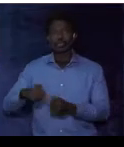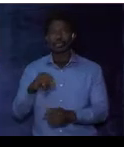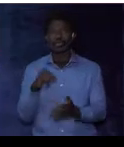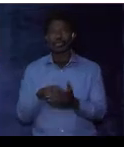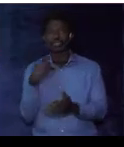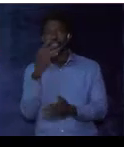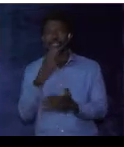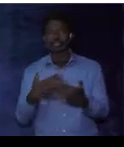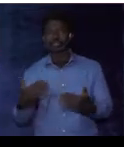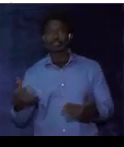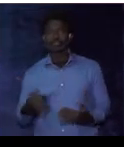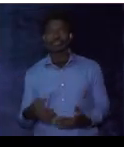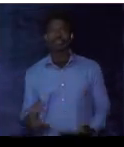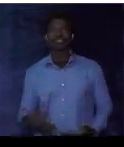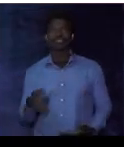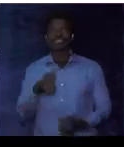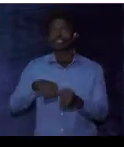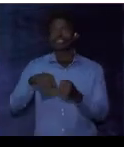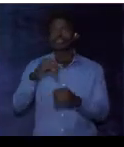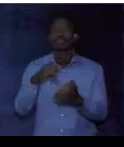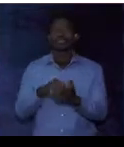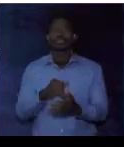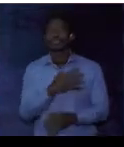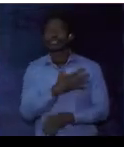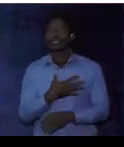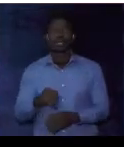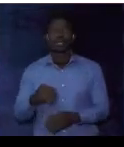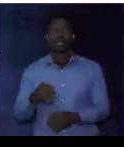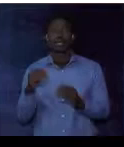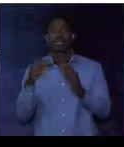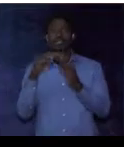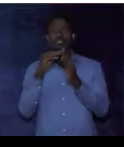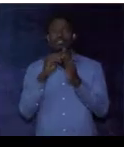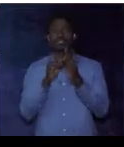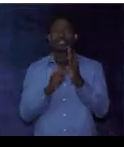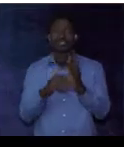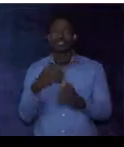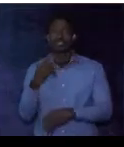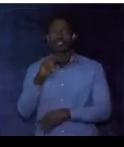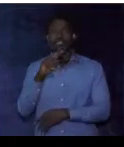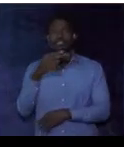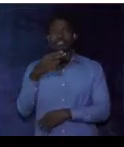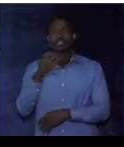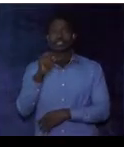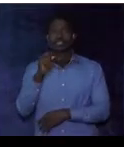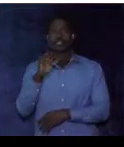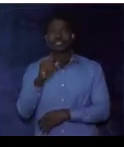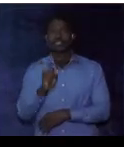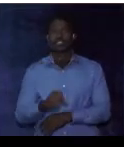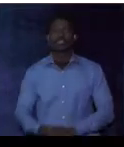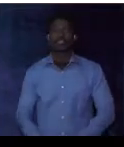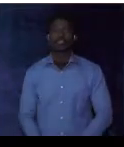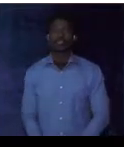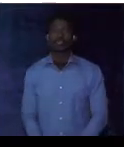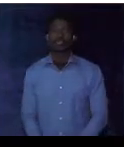write about. It says something interesting about it and states the thesis.